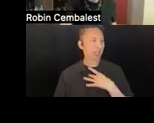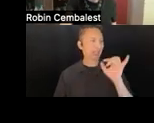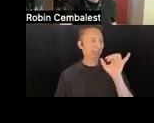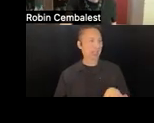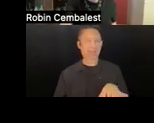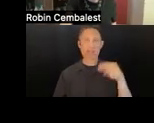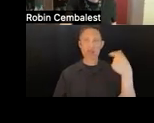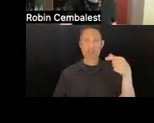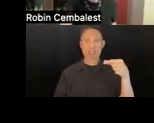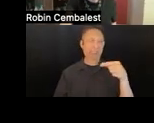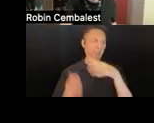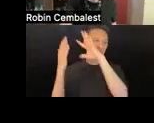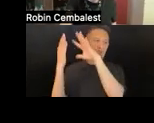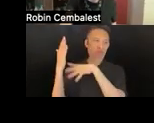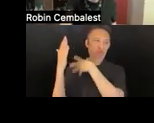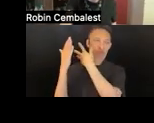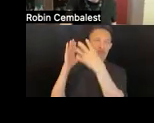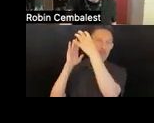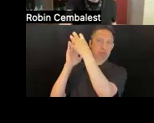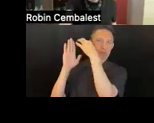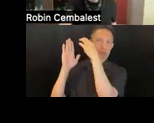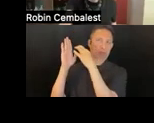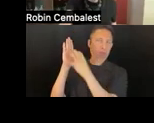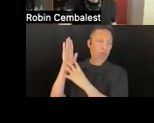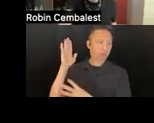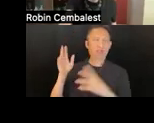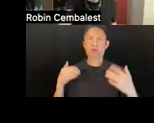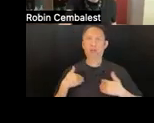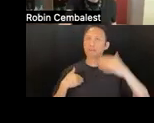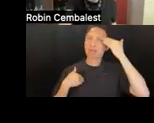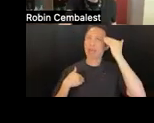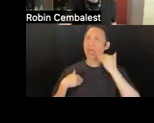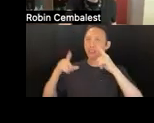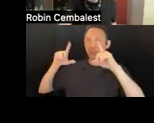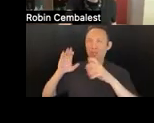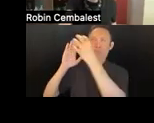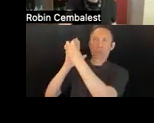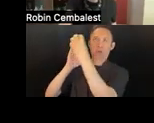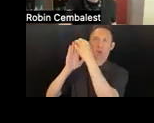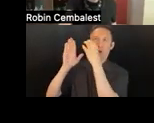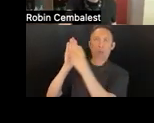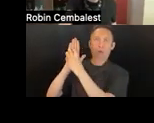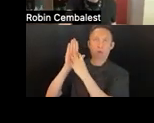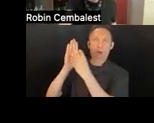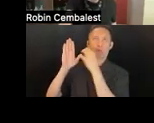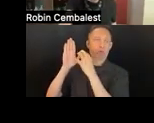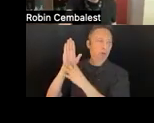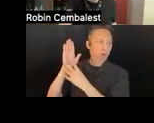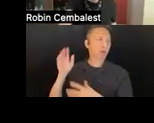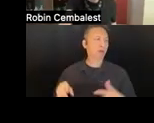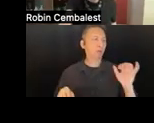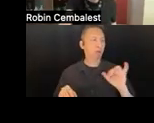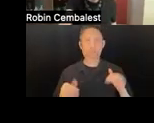slightly different from other ones that you see. You got the headshots and so on. And then you have here, you see the tag of